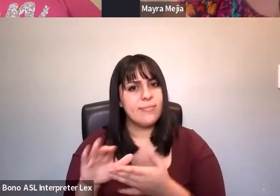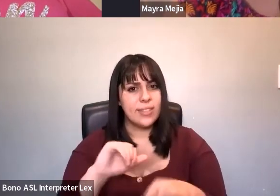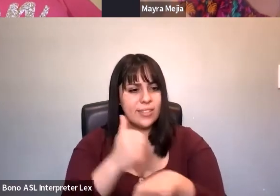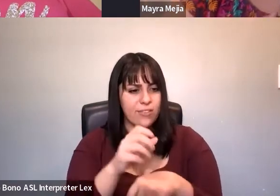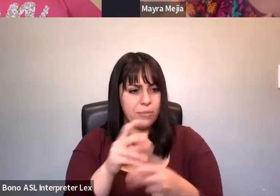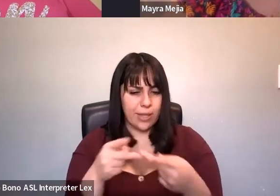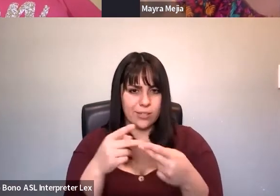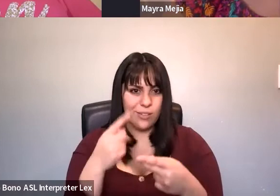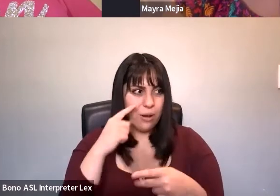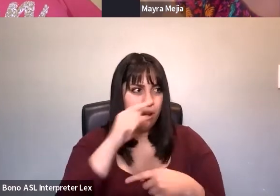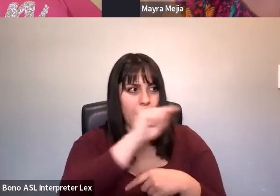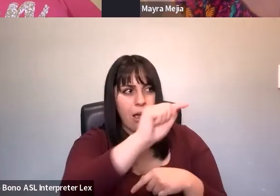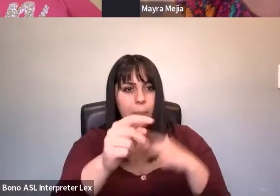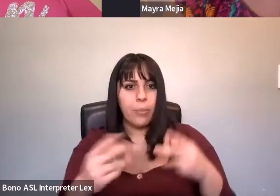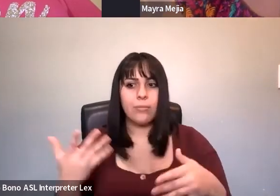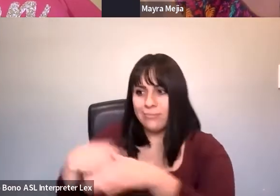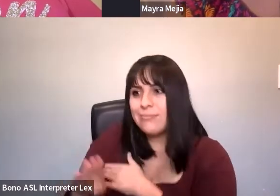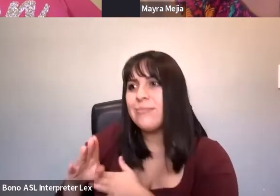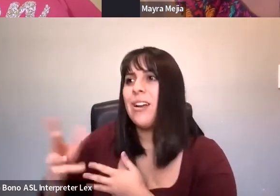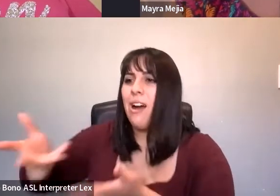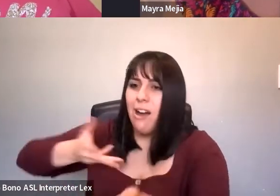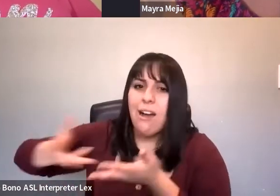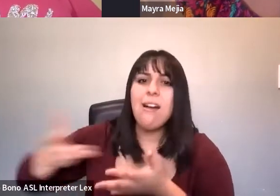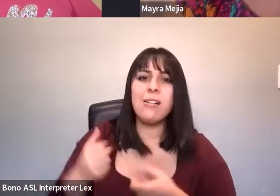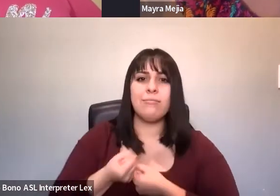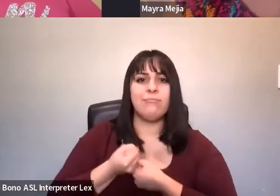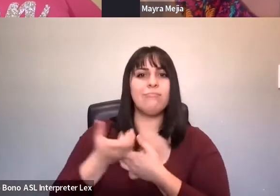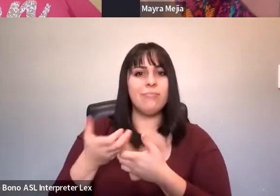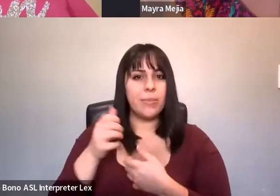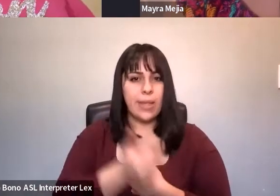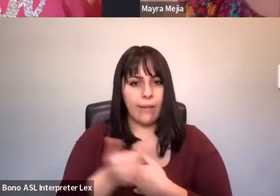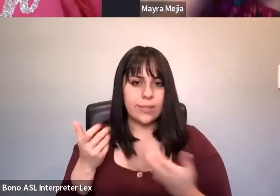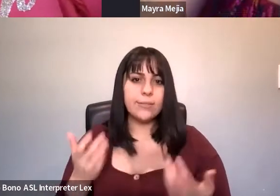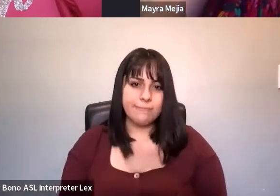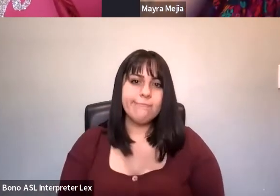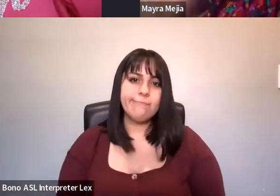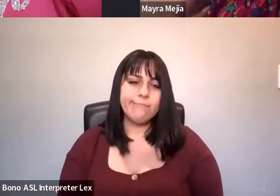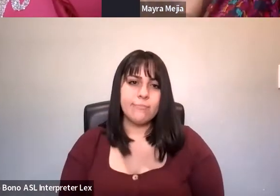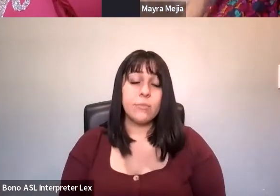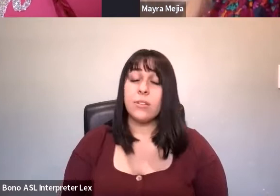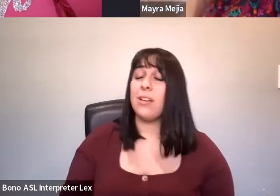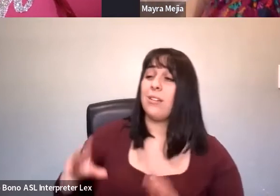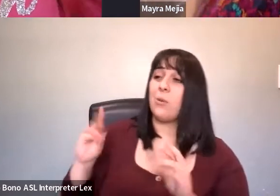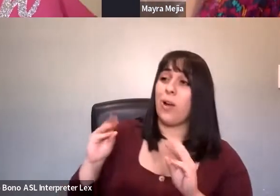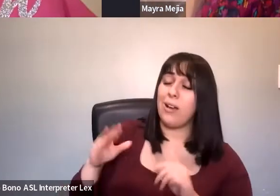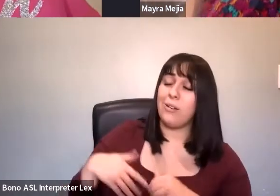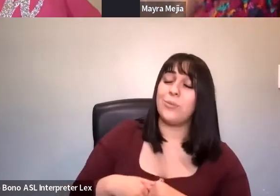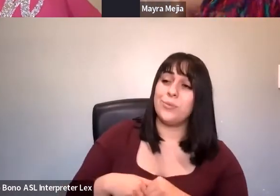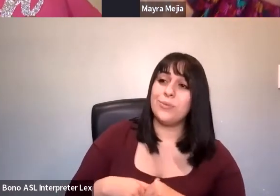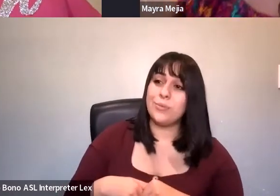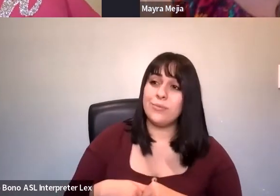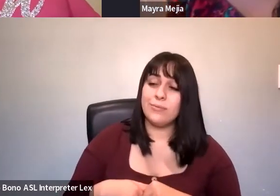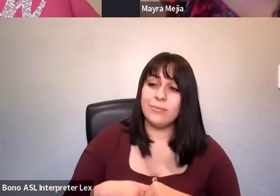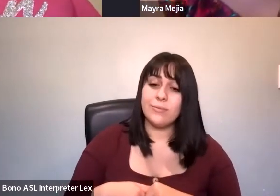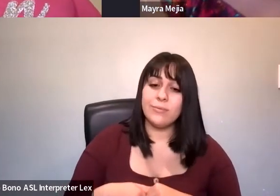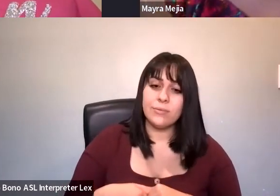to express themselves. Wow. And that's amazing. I think it's very important